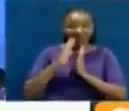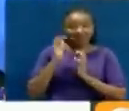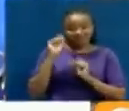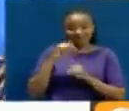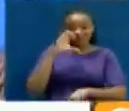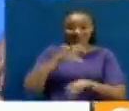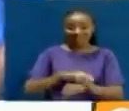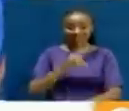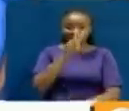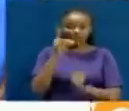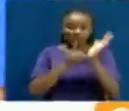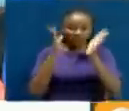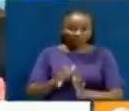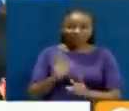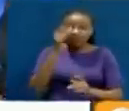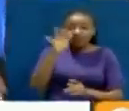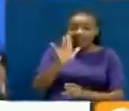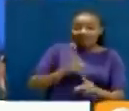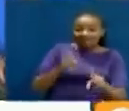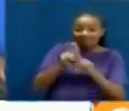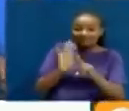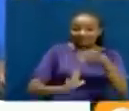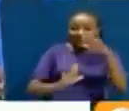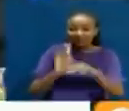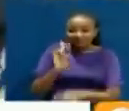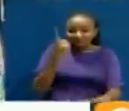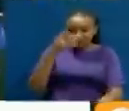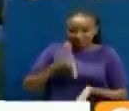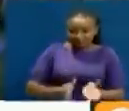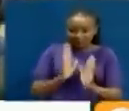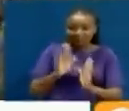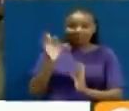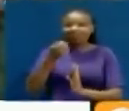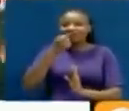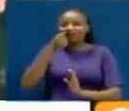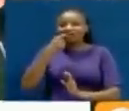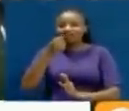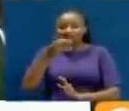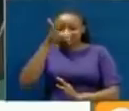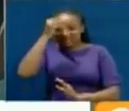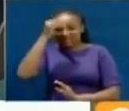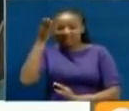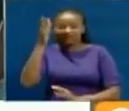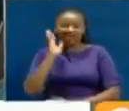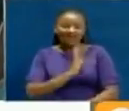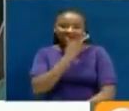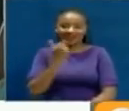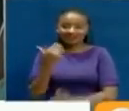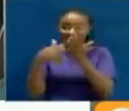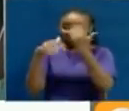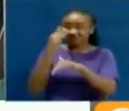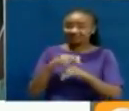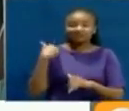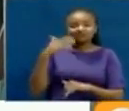in this house, with Alan's elder sister already pursuing medicine at Kenyatta University. It is said that